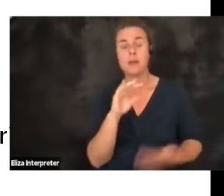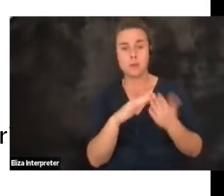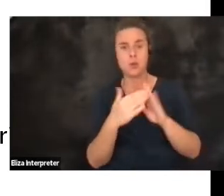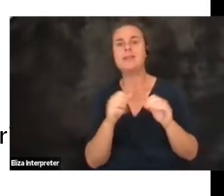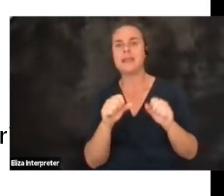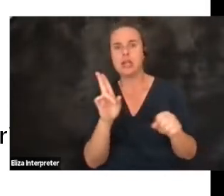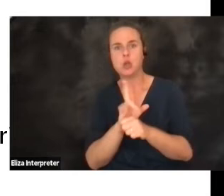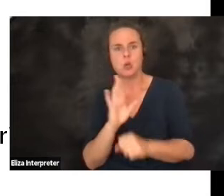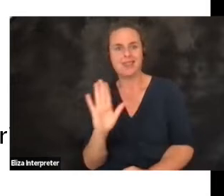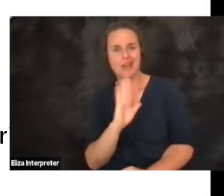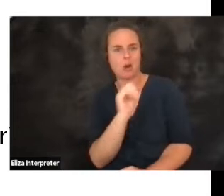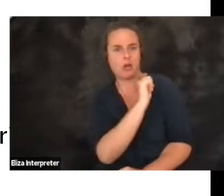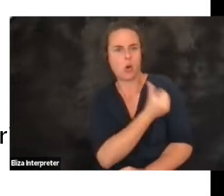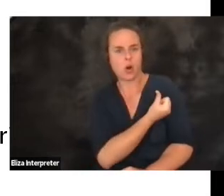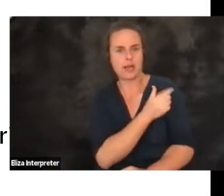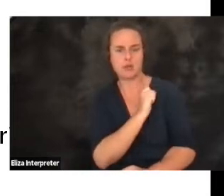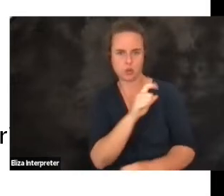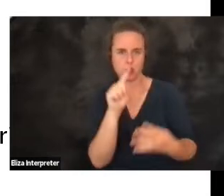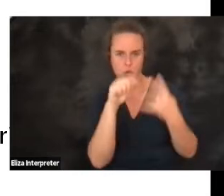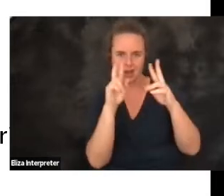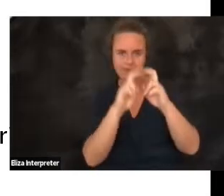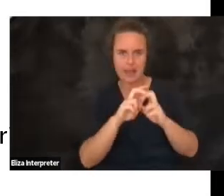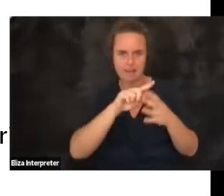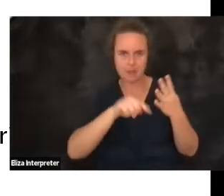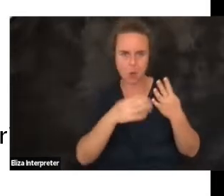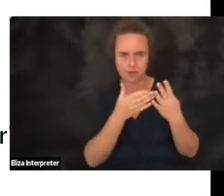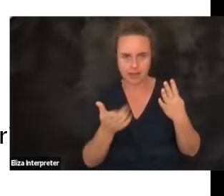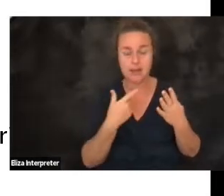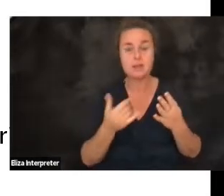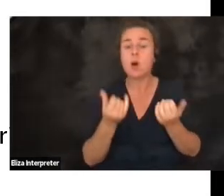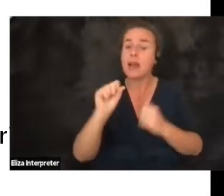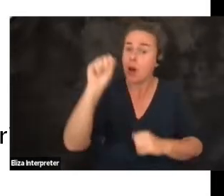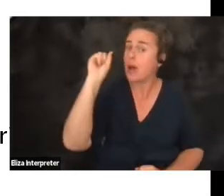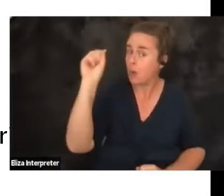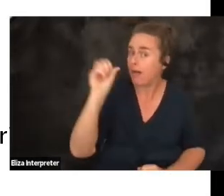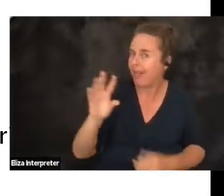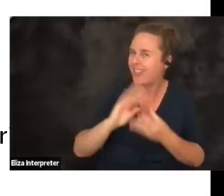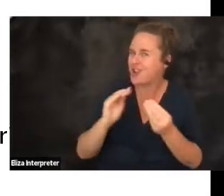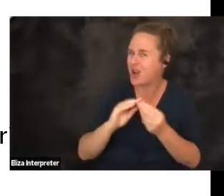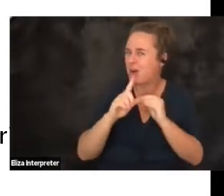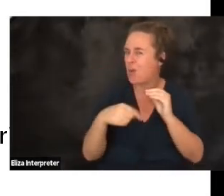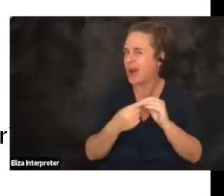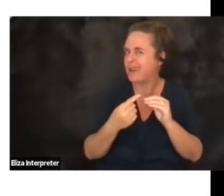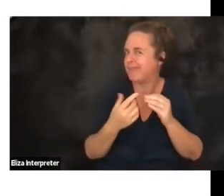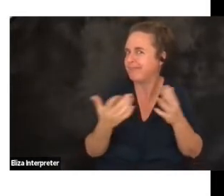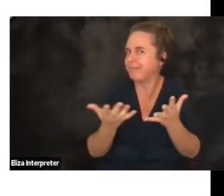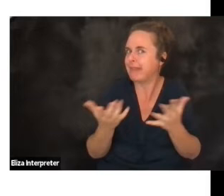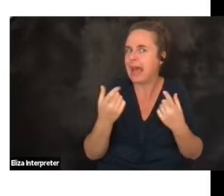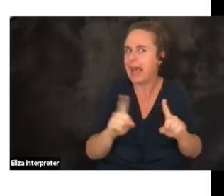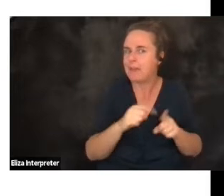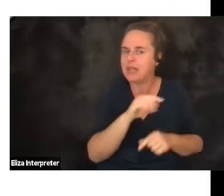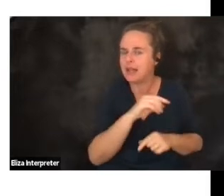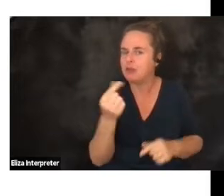do these things. So I want to really talk about what Greater Pearce did. One of the things that they did, because they